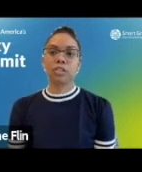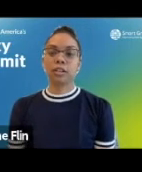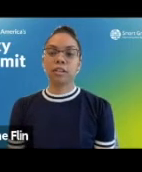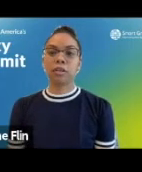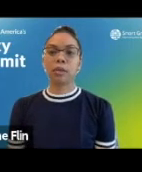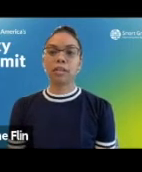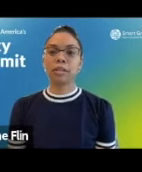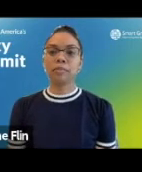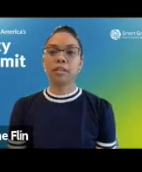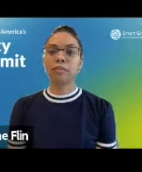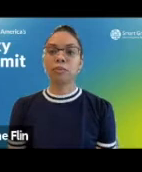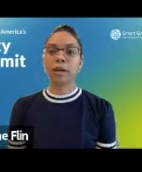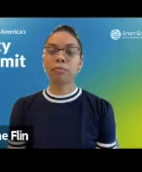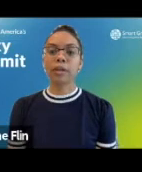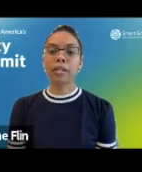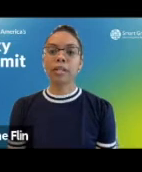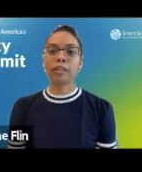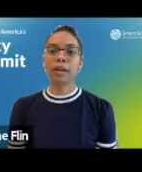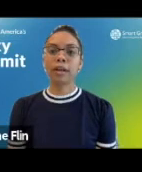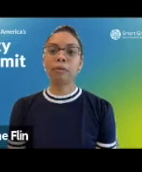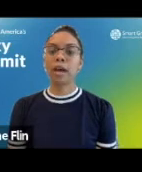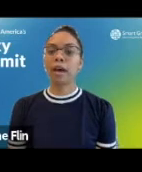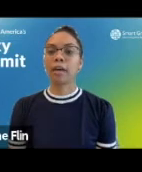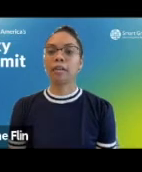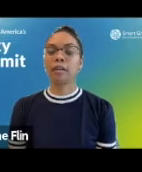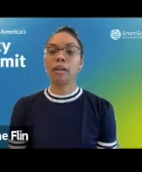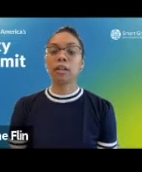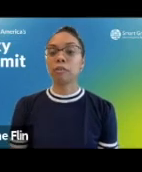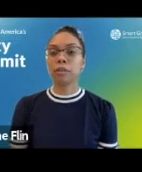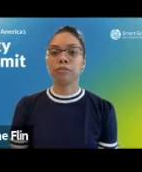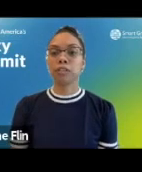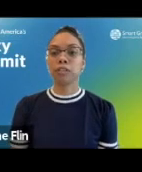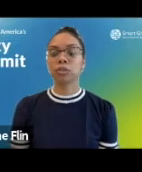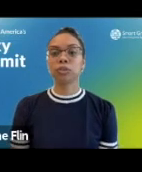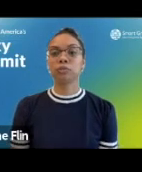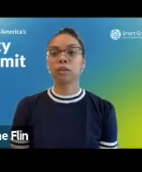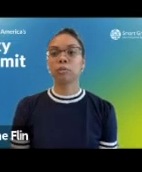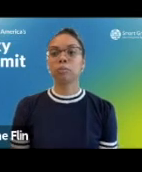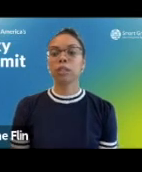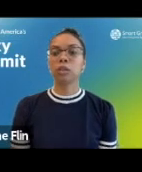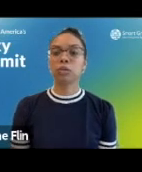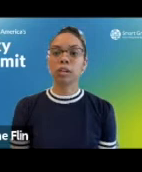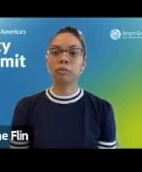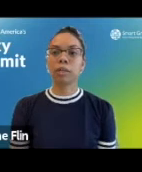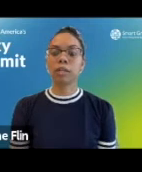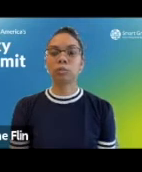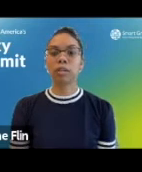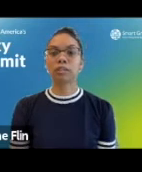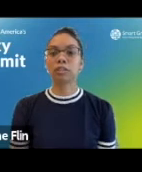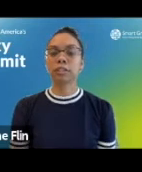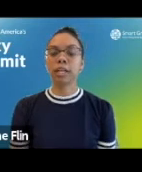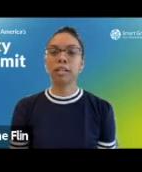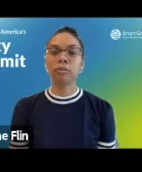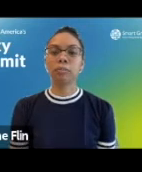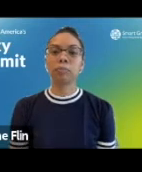This is just a quick glimpse of the groundbreaking that we had government officials from the local government as well